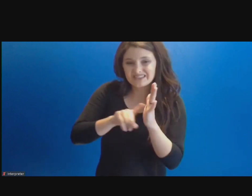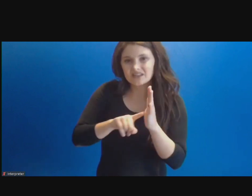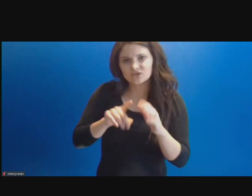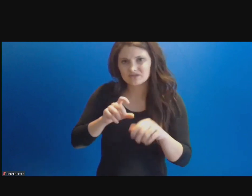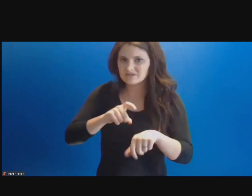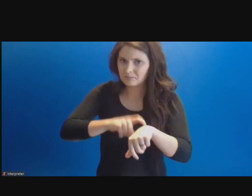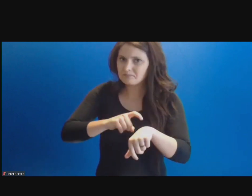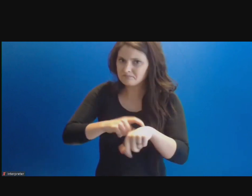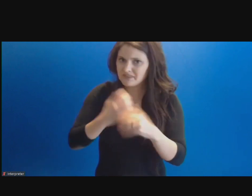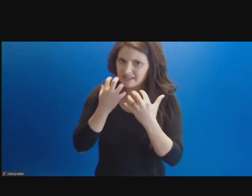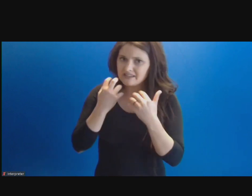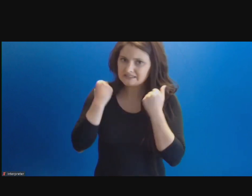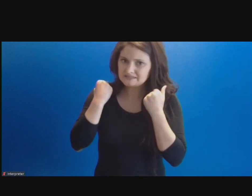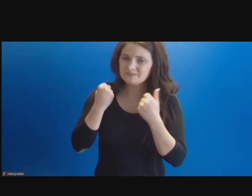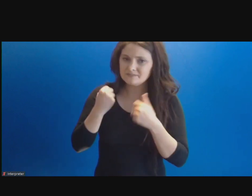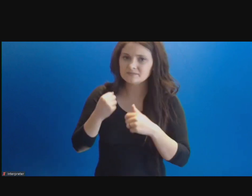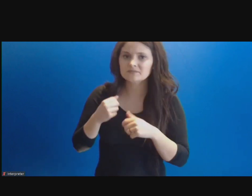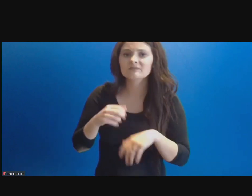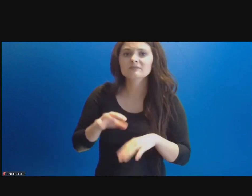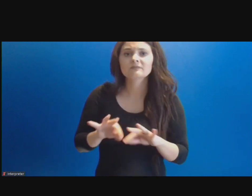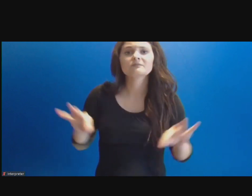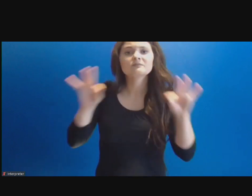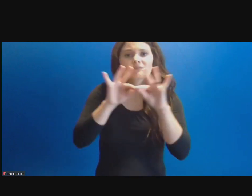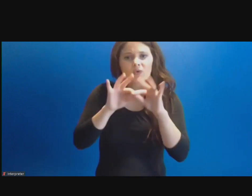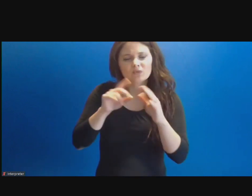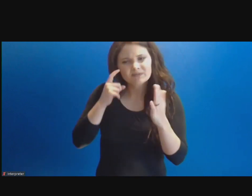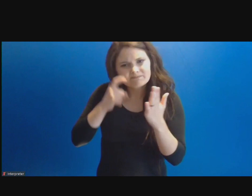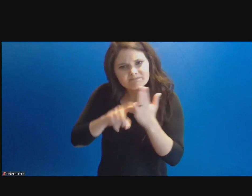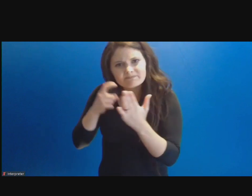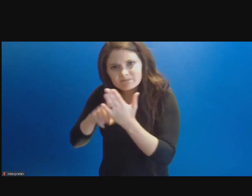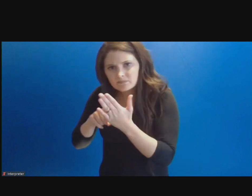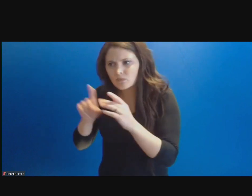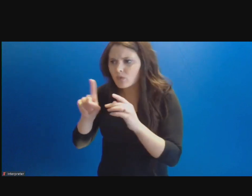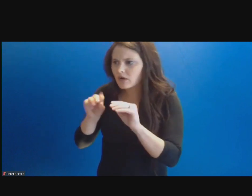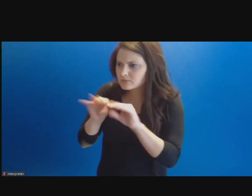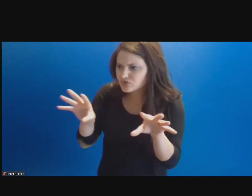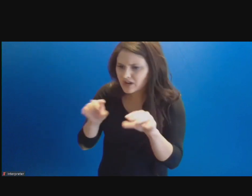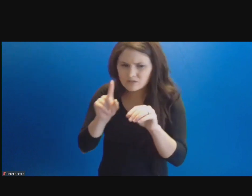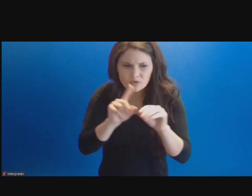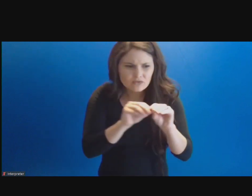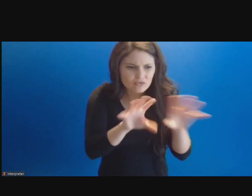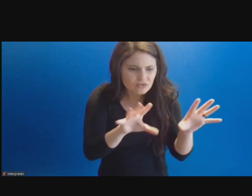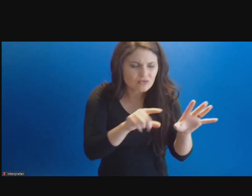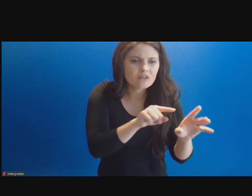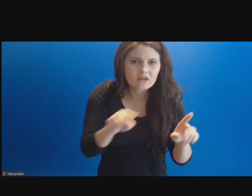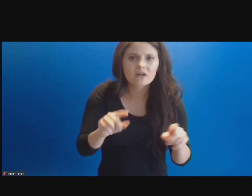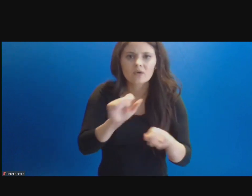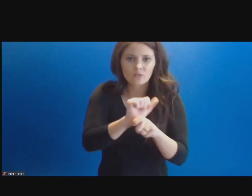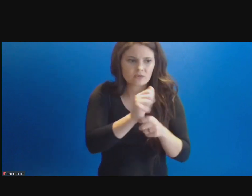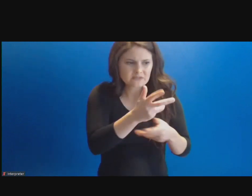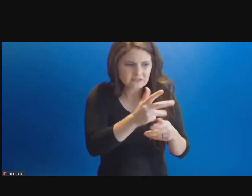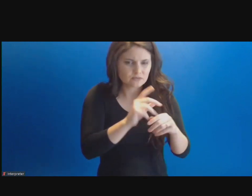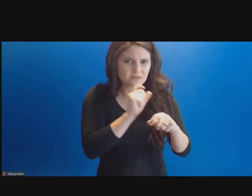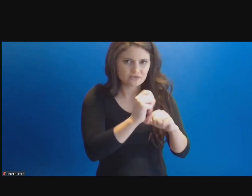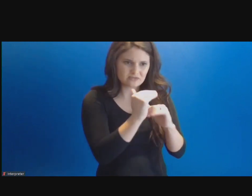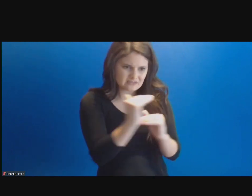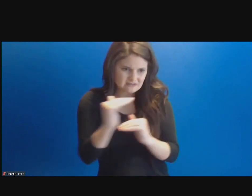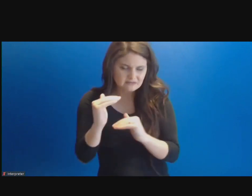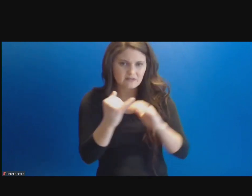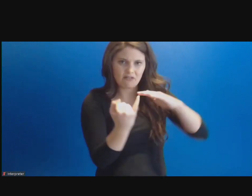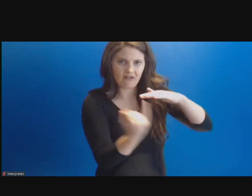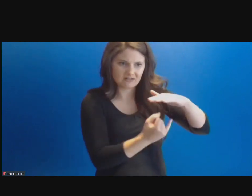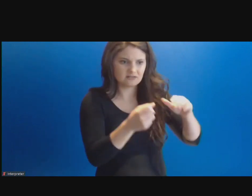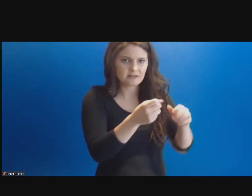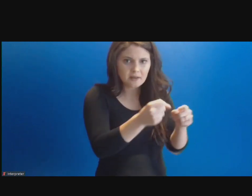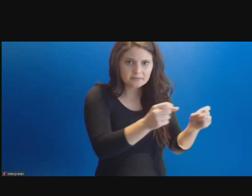it's critical that we identify the spread of disease and work with facilities to isolate individuals. As